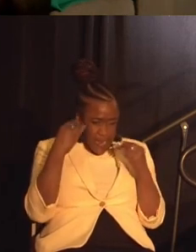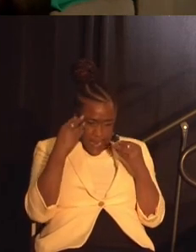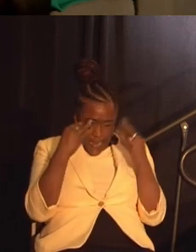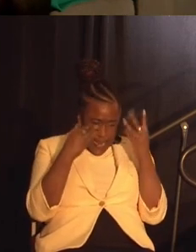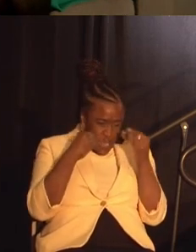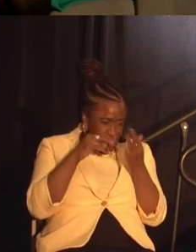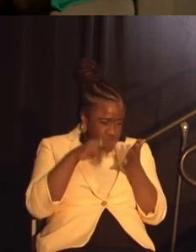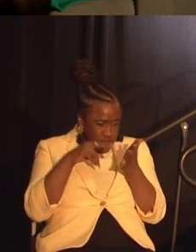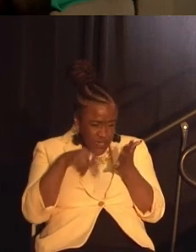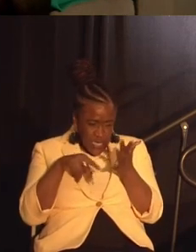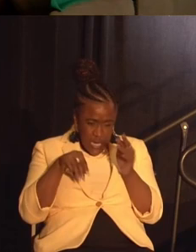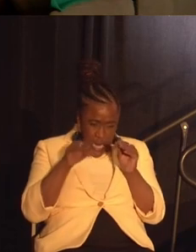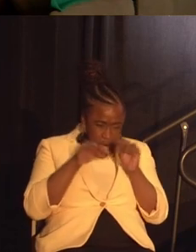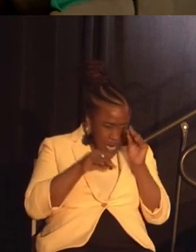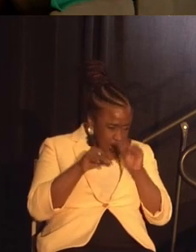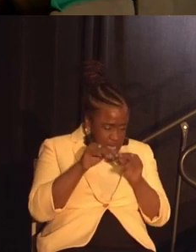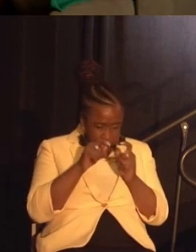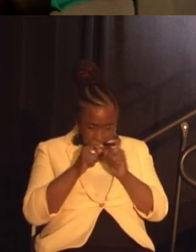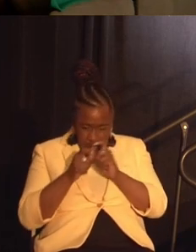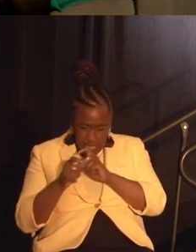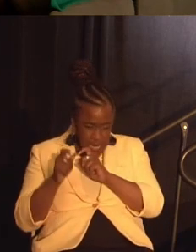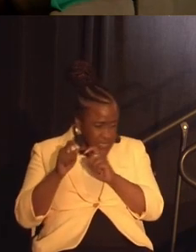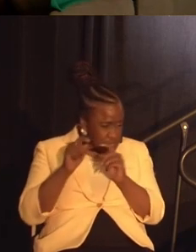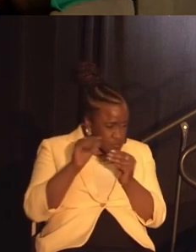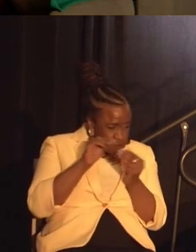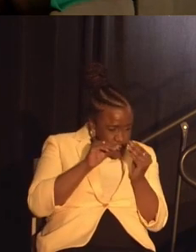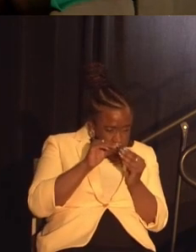before I send anything, because I,